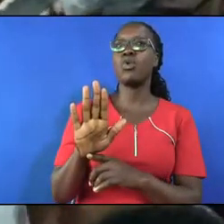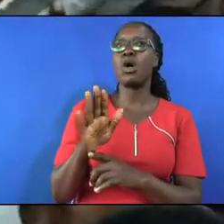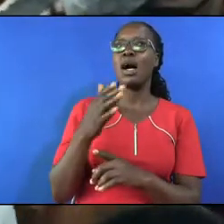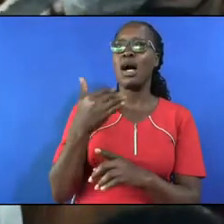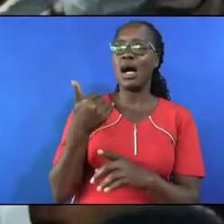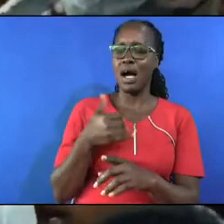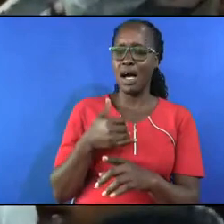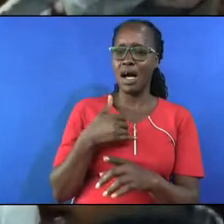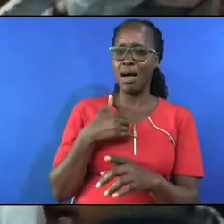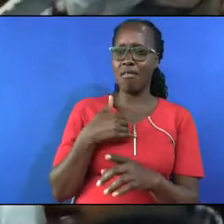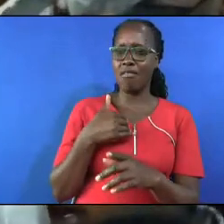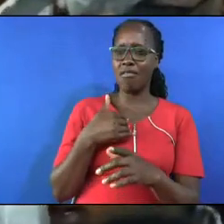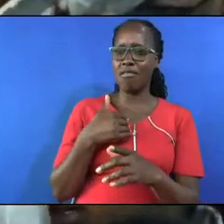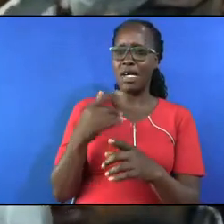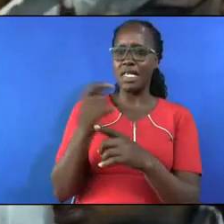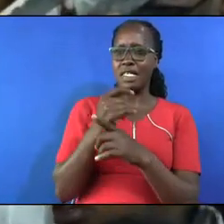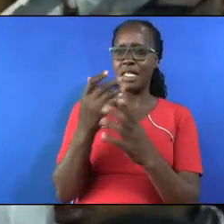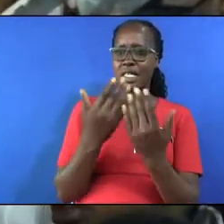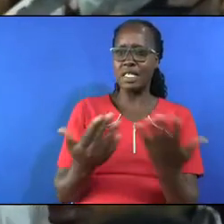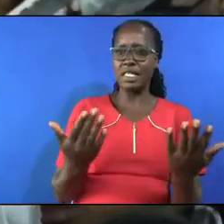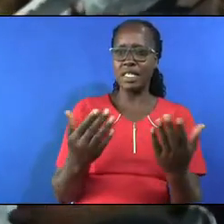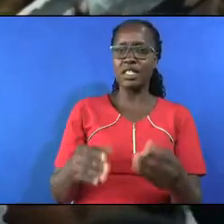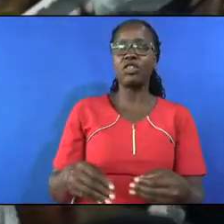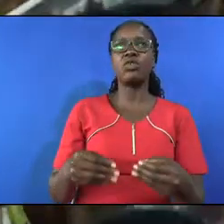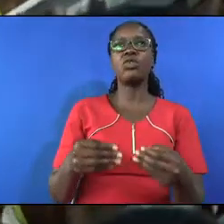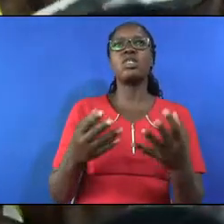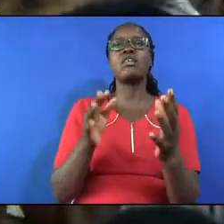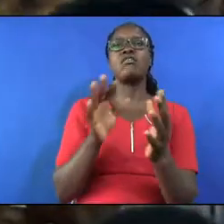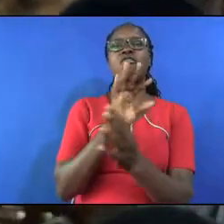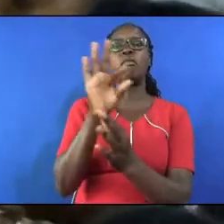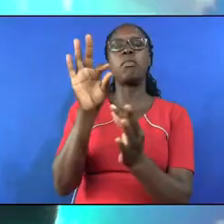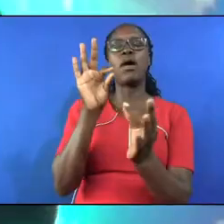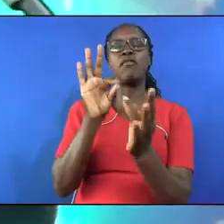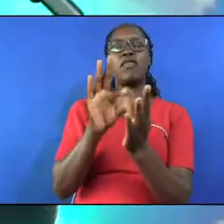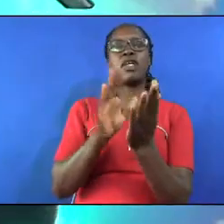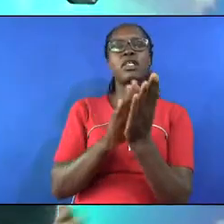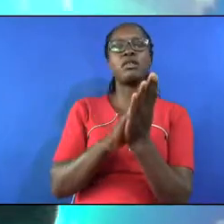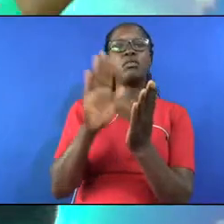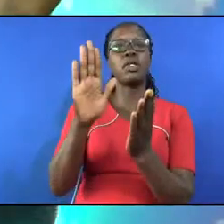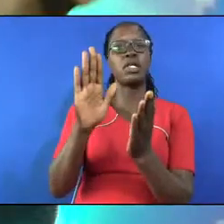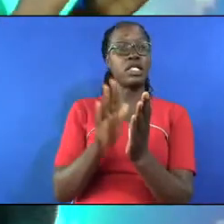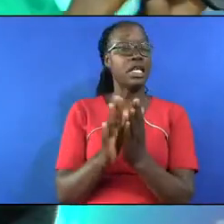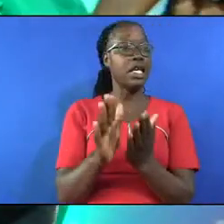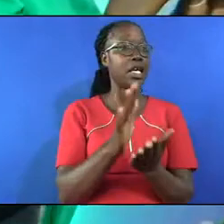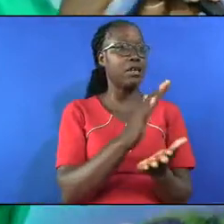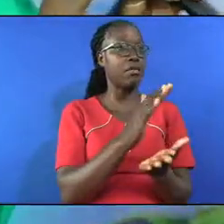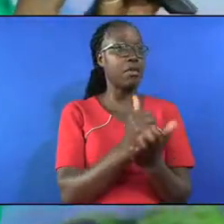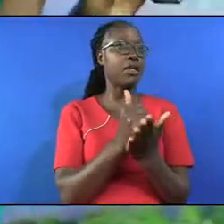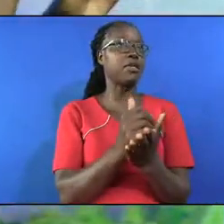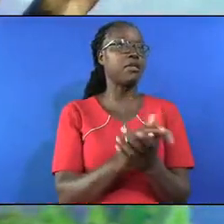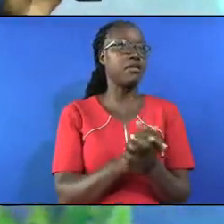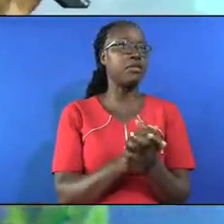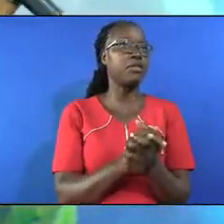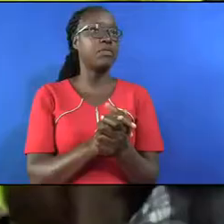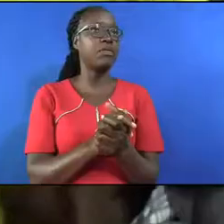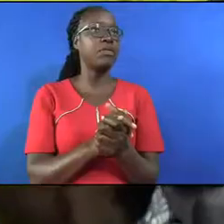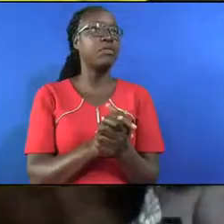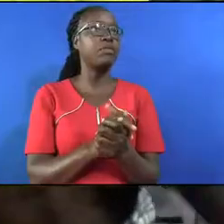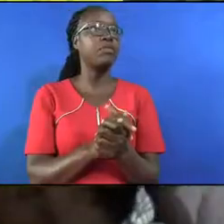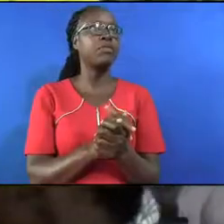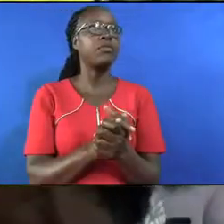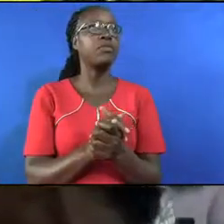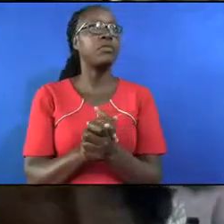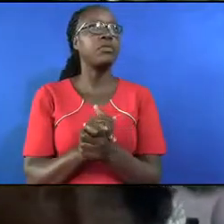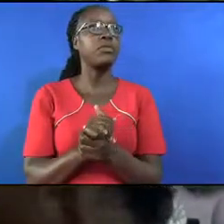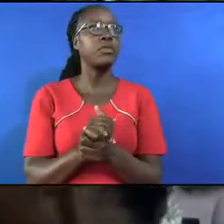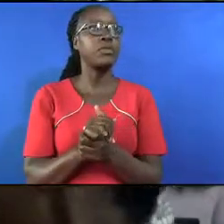You have trained children and babies to offer perfect praise. Amen. Thank you so much, our little brother.